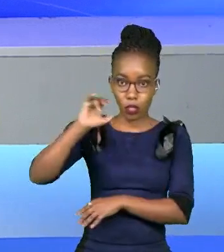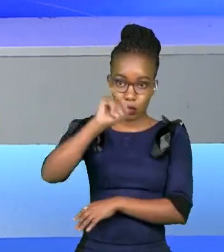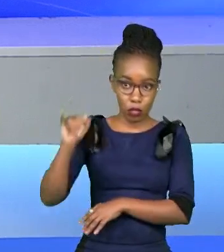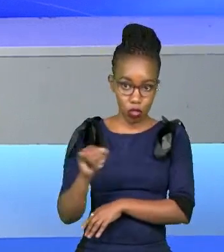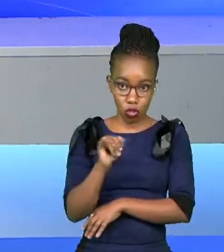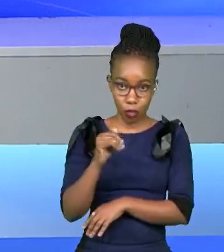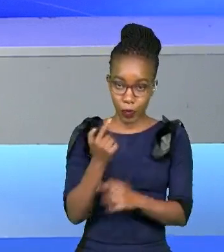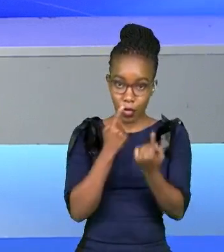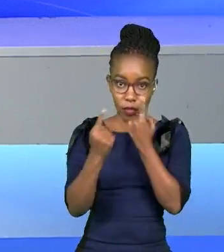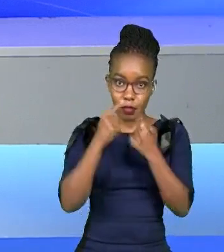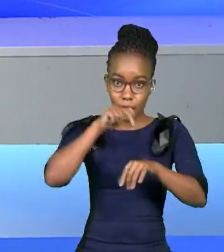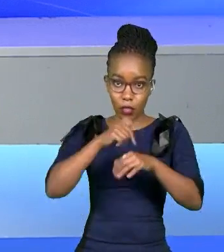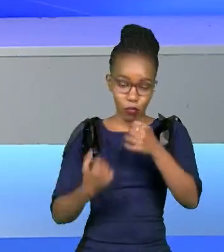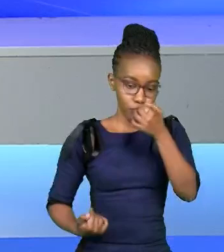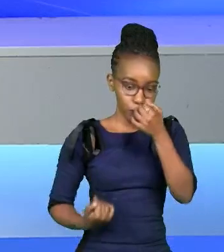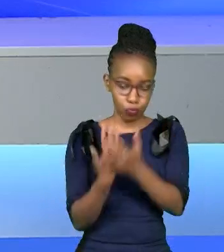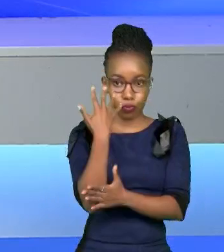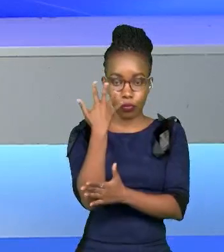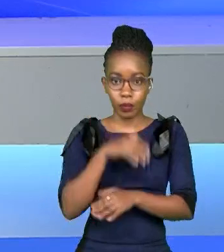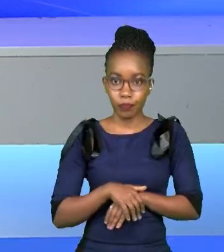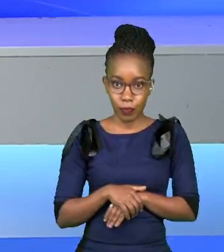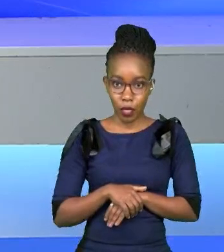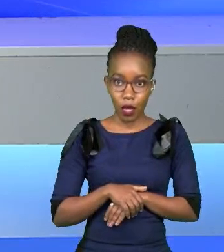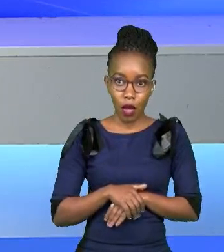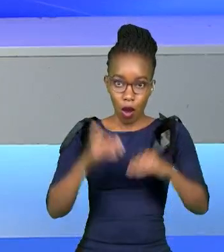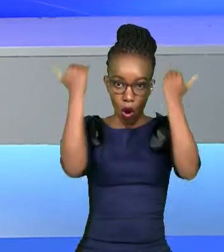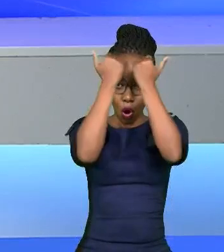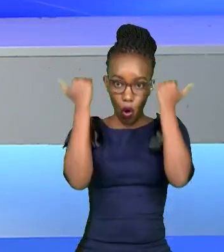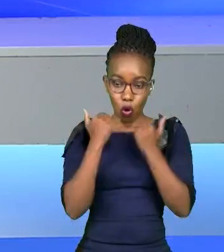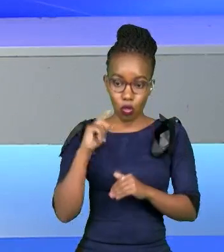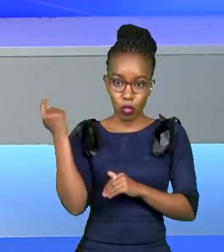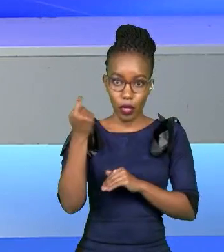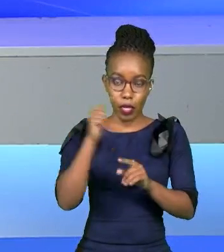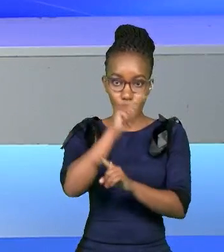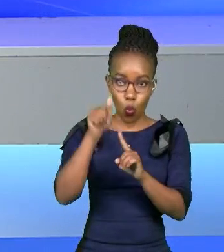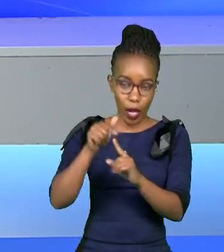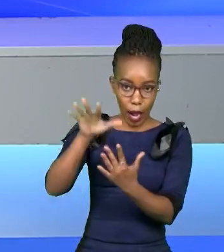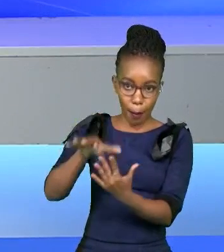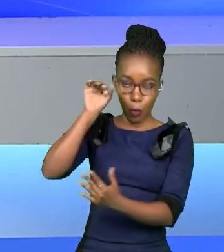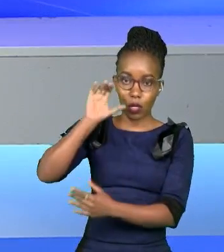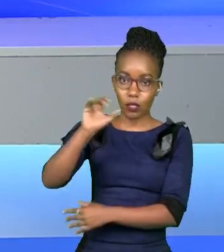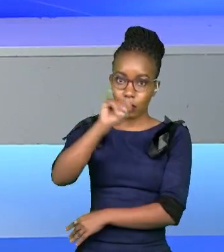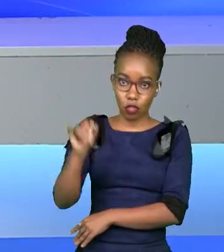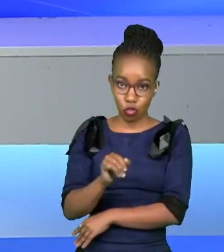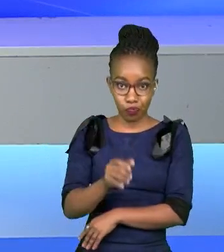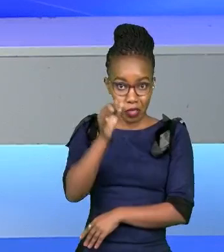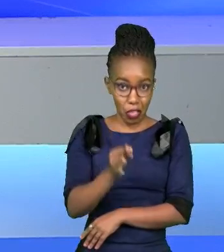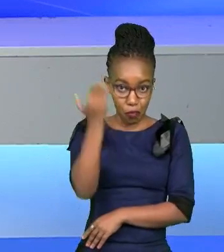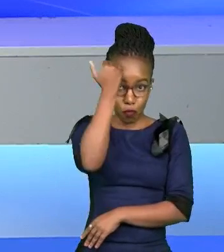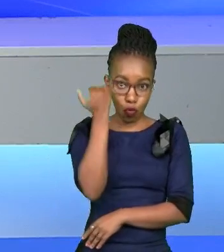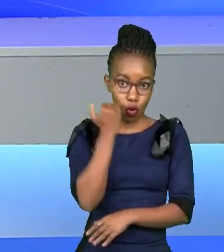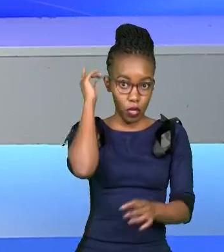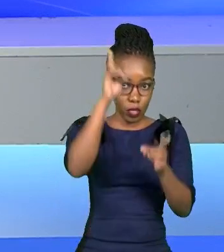Koome speaking during the inaugural sitting at the Supreme Court of Kenya after she was appointed Chief Justice. Those facing charges